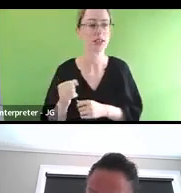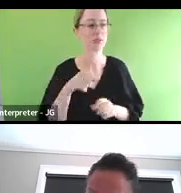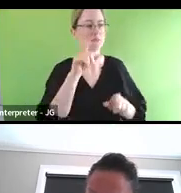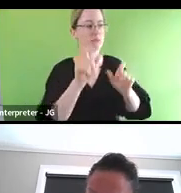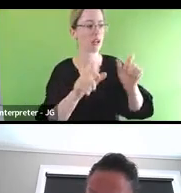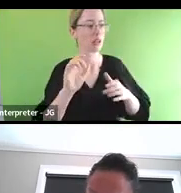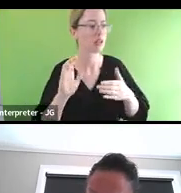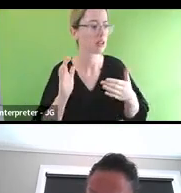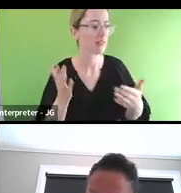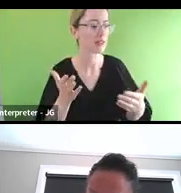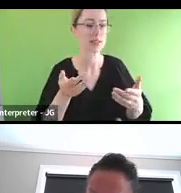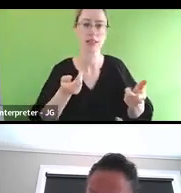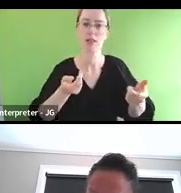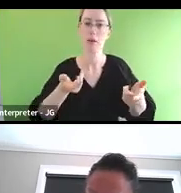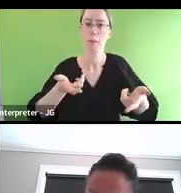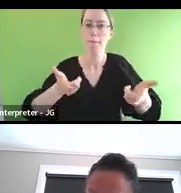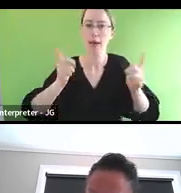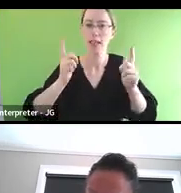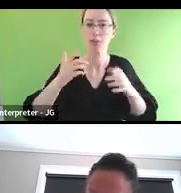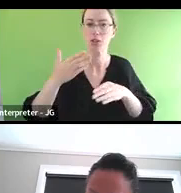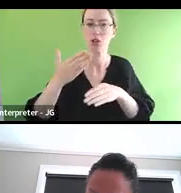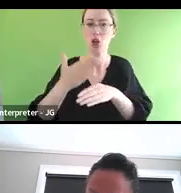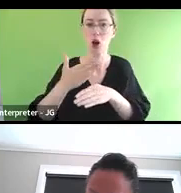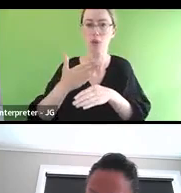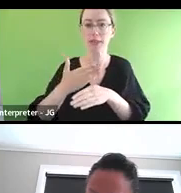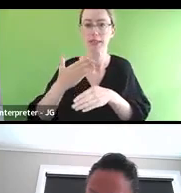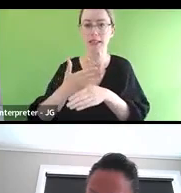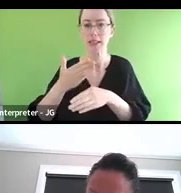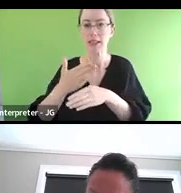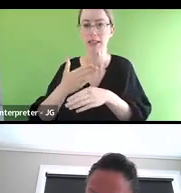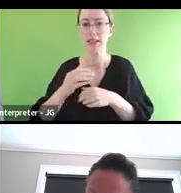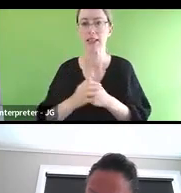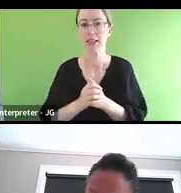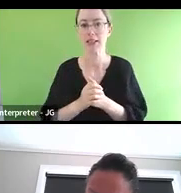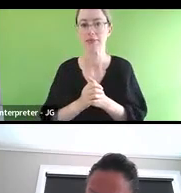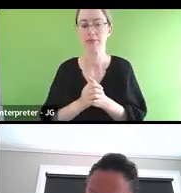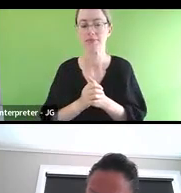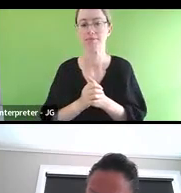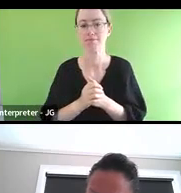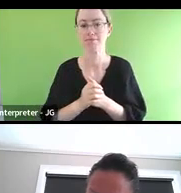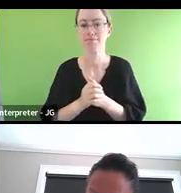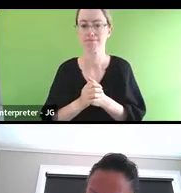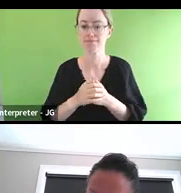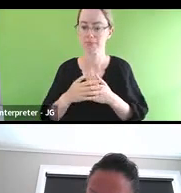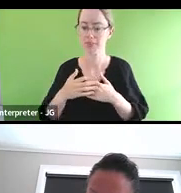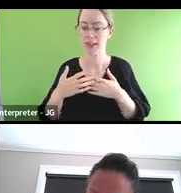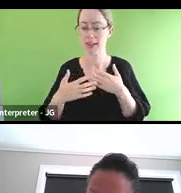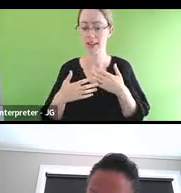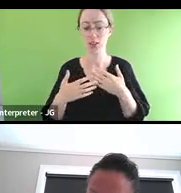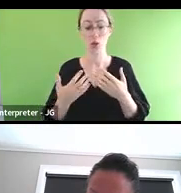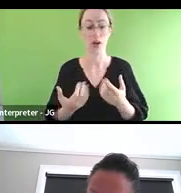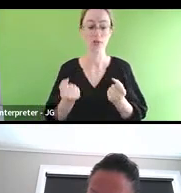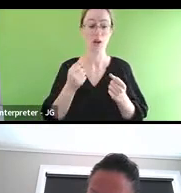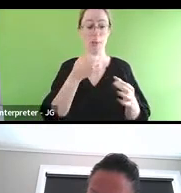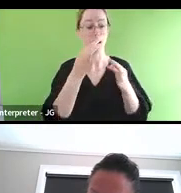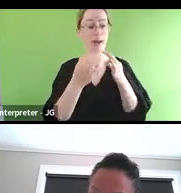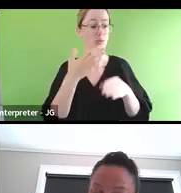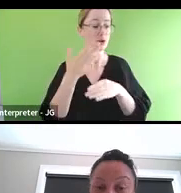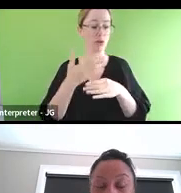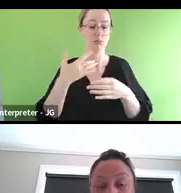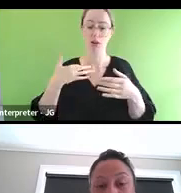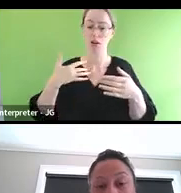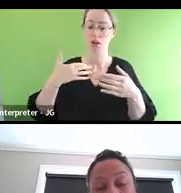services, management positions. And I get to the last hurdle where it's either